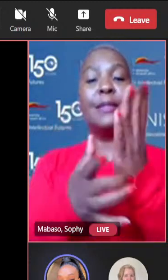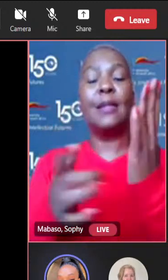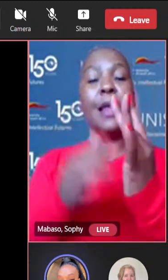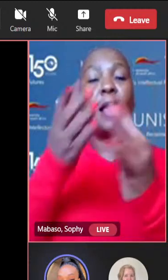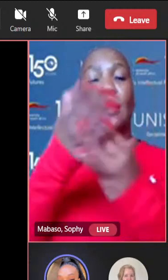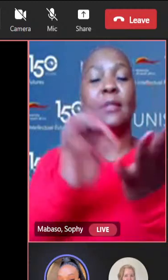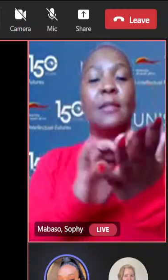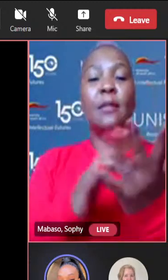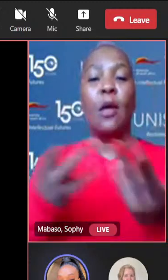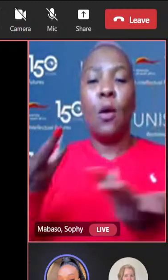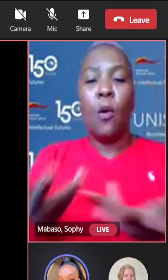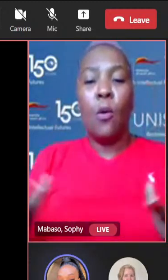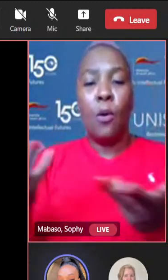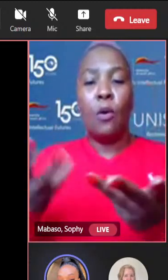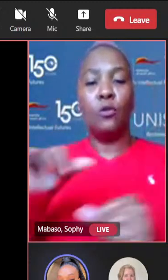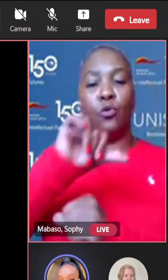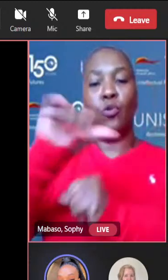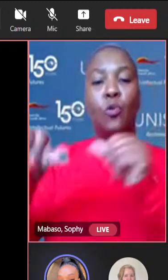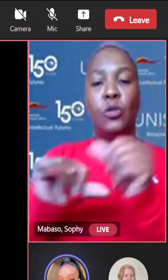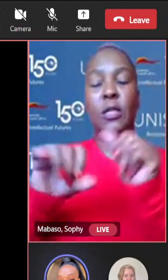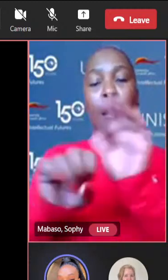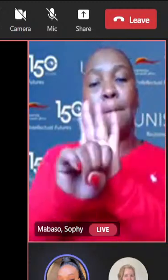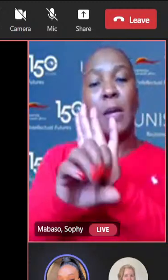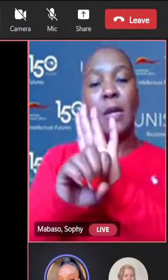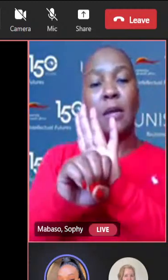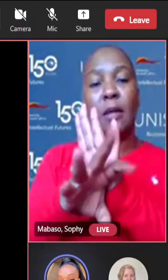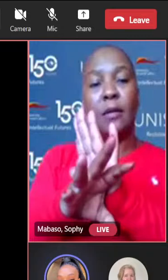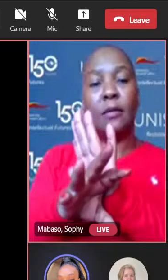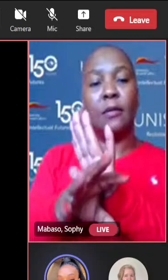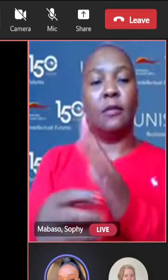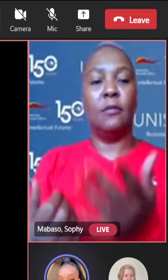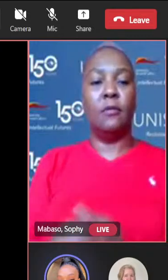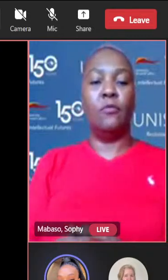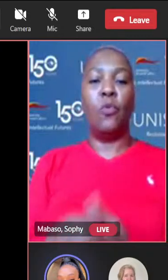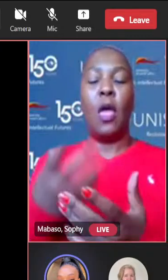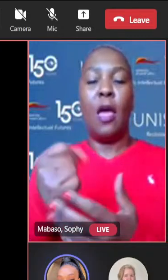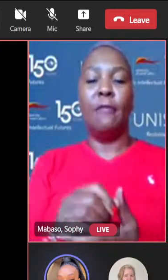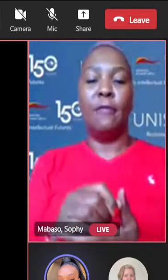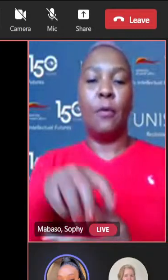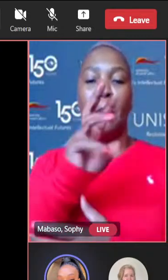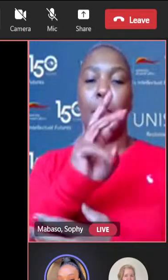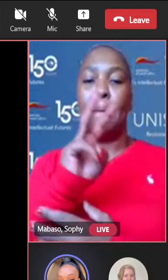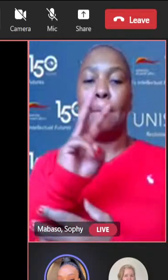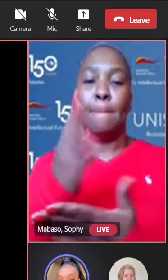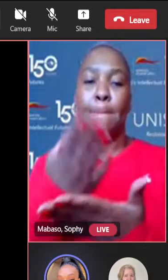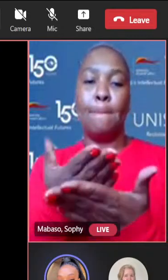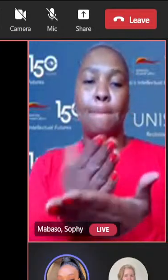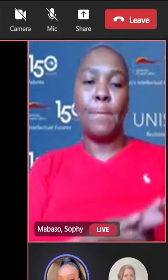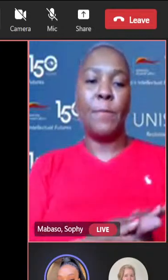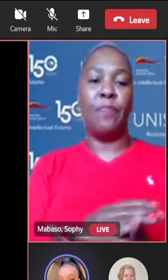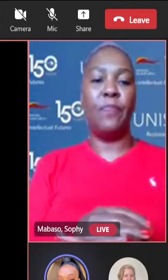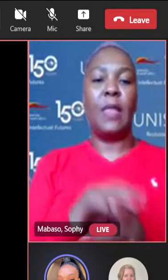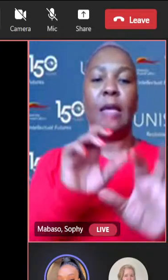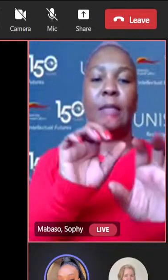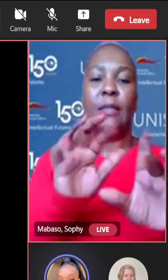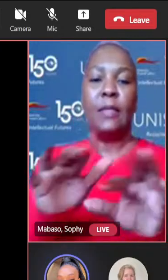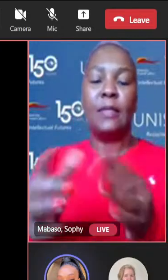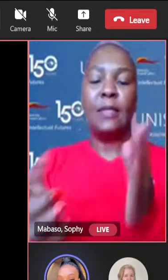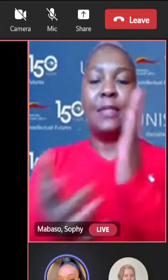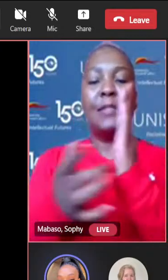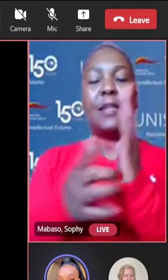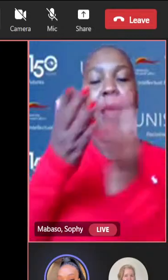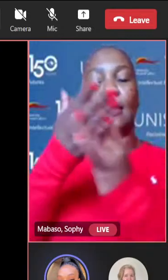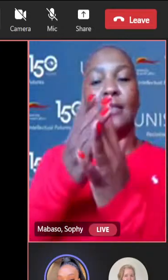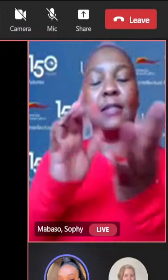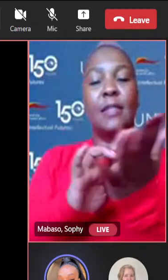On social media, we have our DAX web page. You can just type digital access centers or on